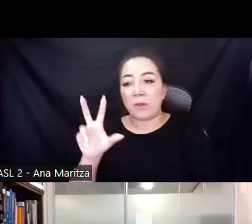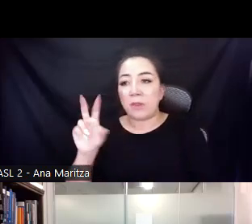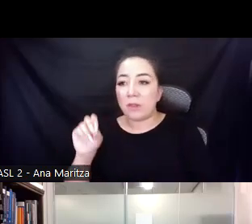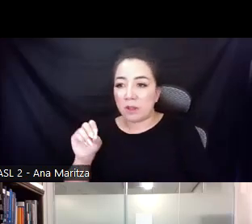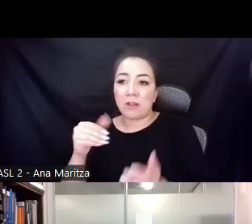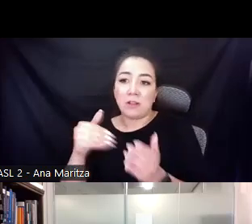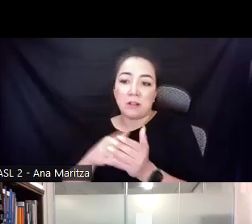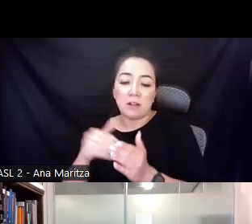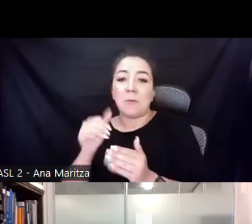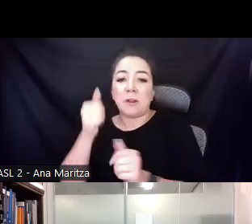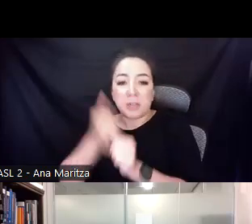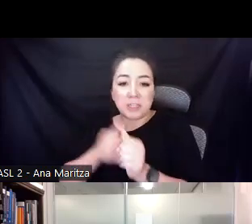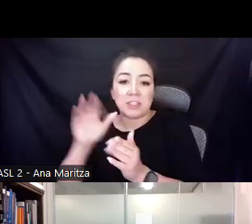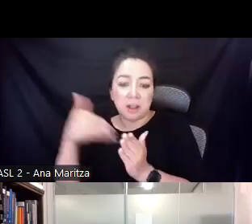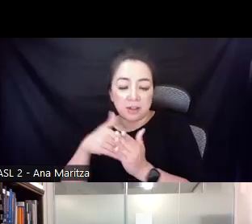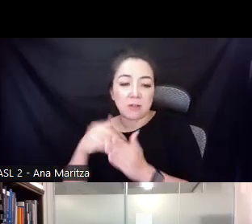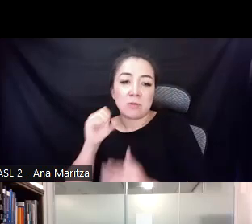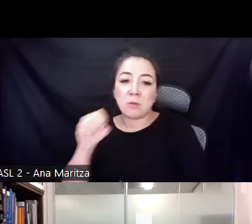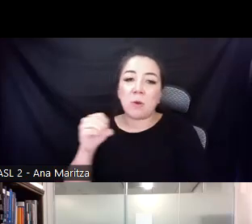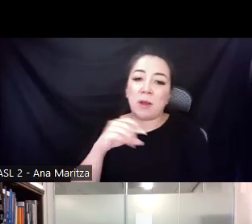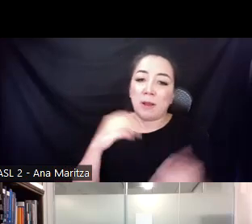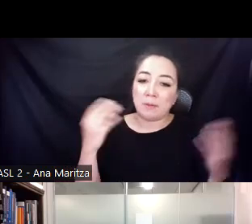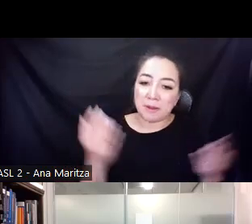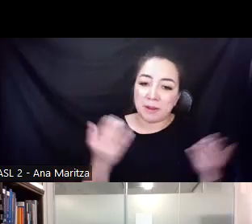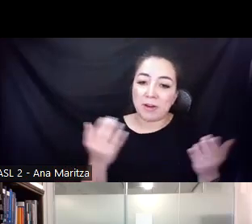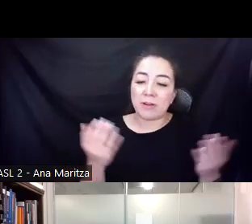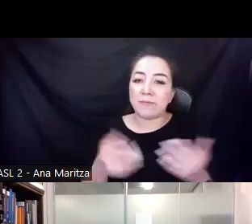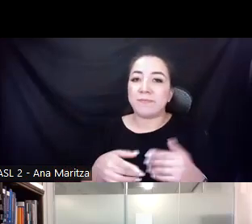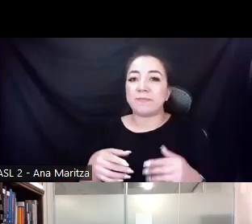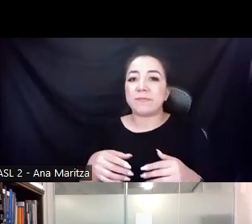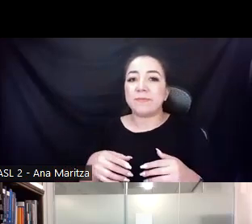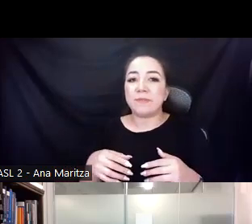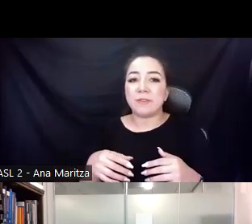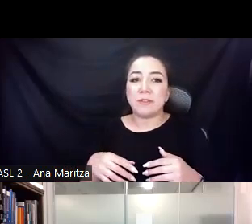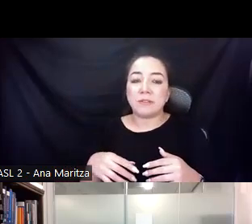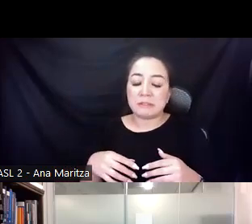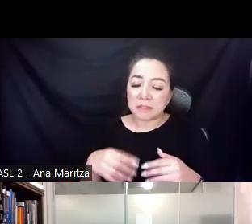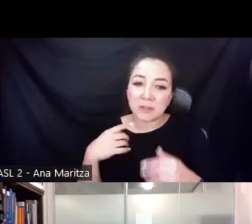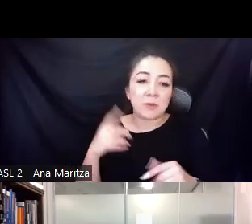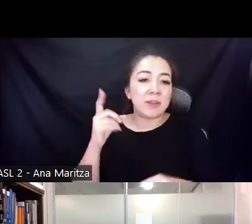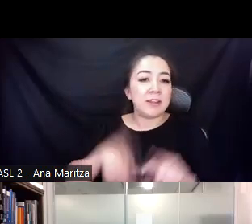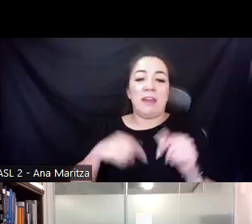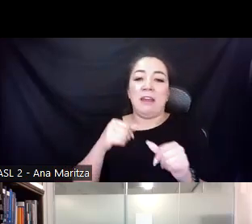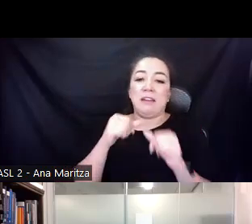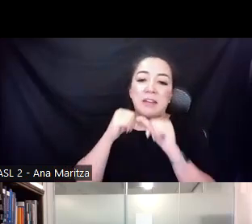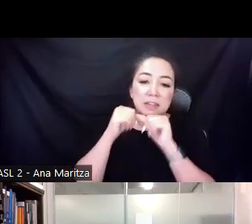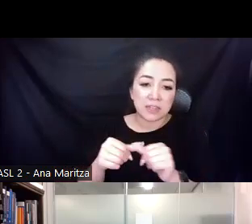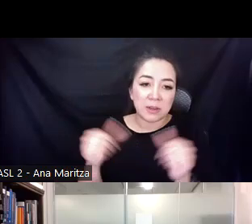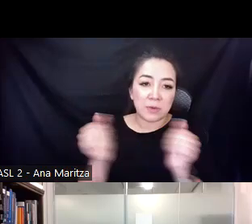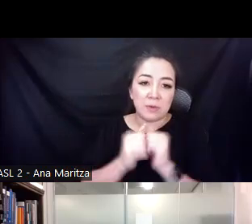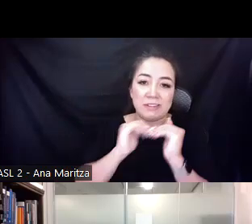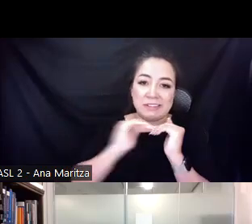center. And so I'm here basically to plead that we can't continue with stagnant